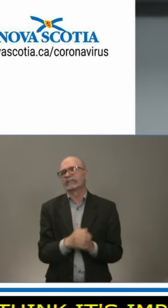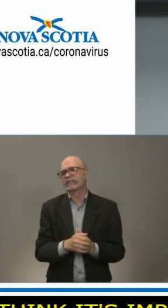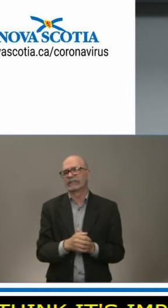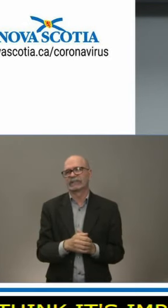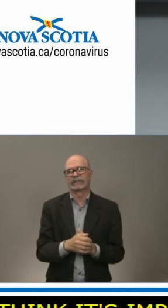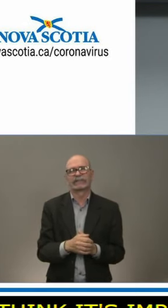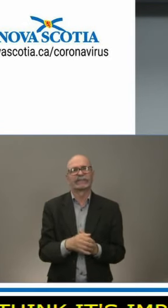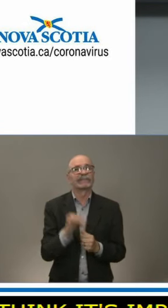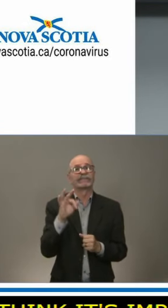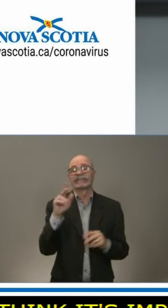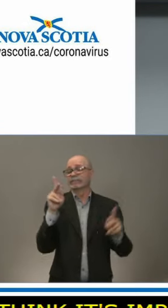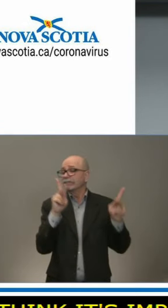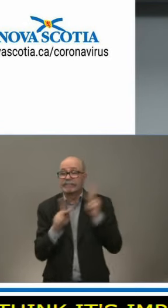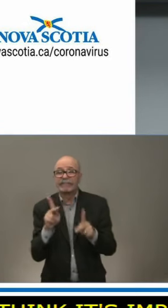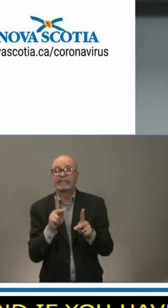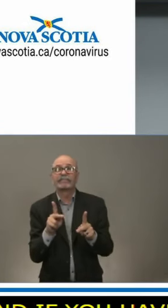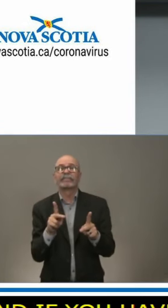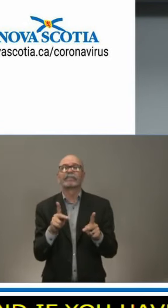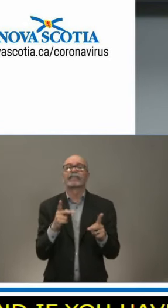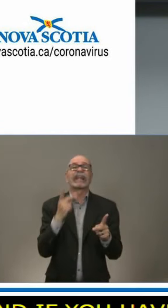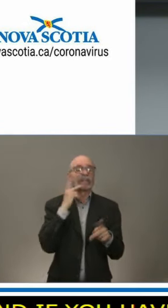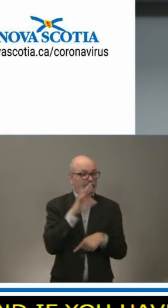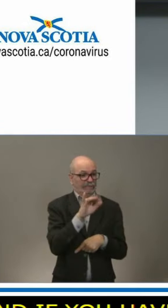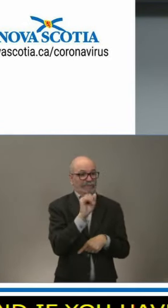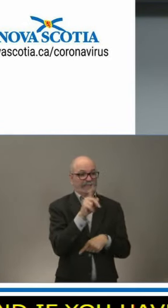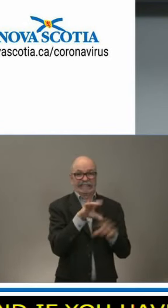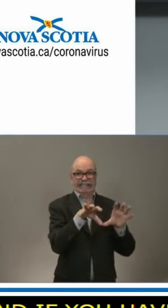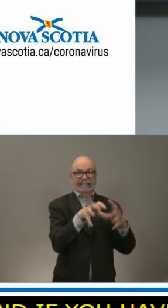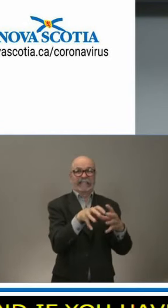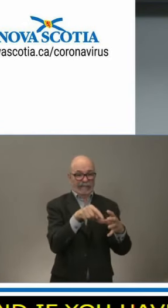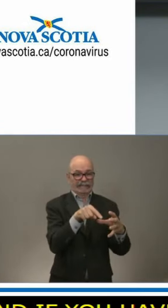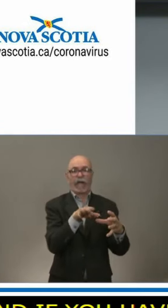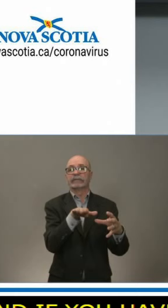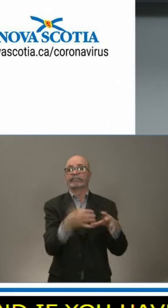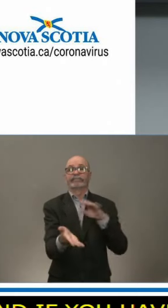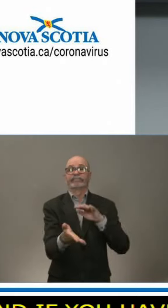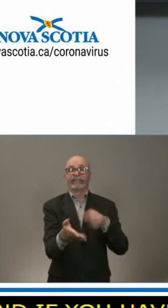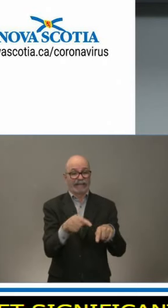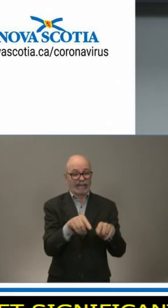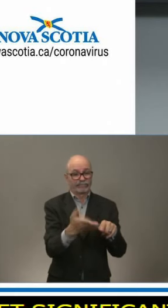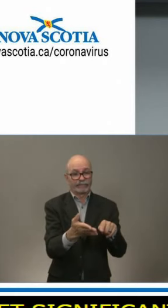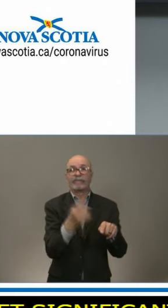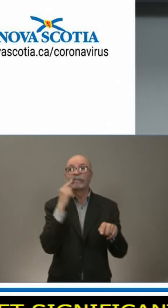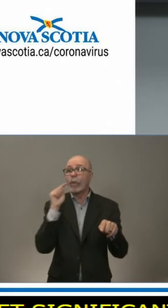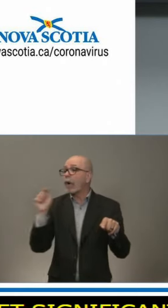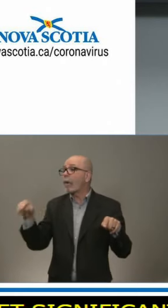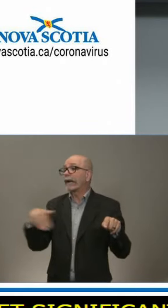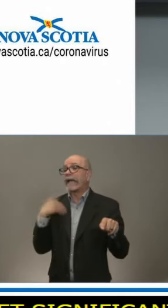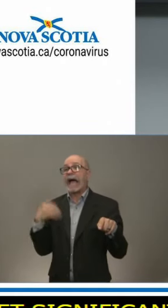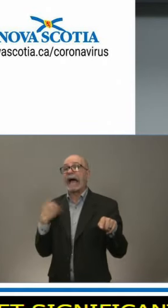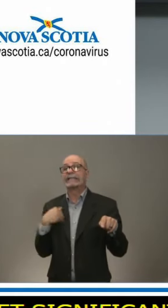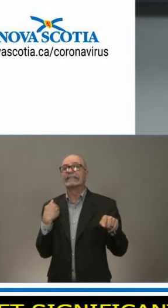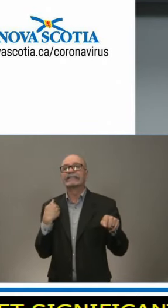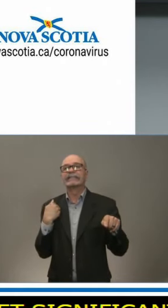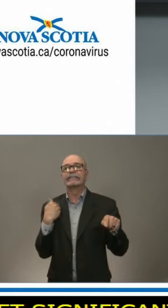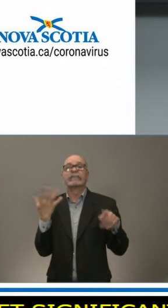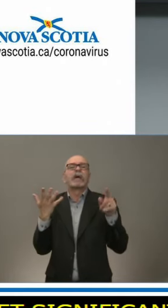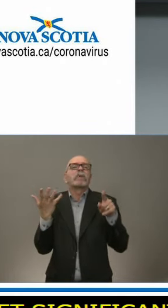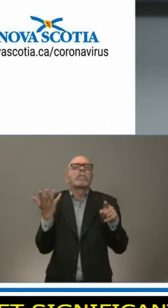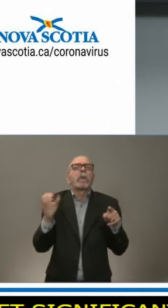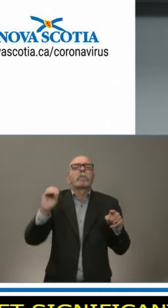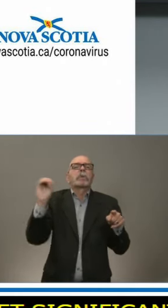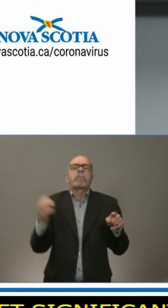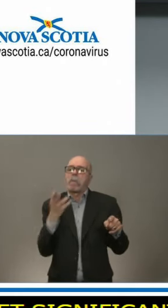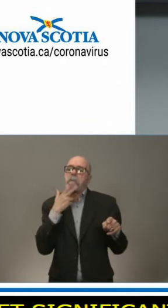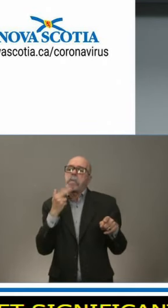dying may only be a few percent in younger age groups, if you have large numbers of people in that age group who are infected, the